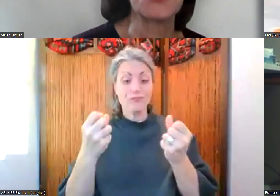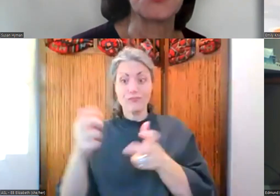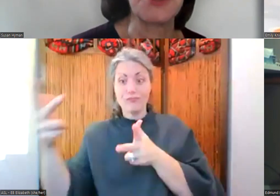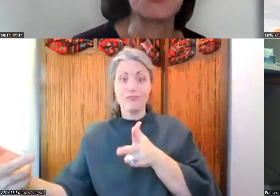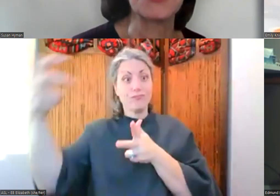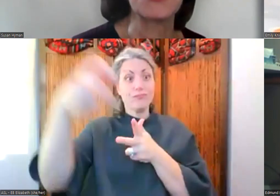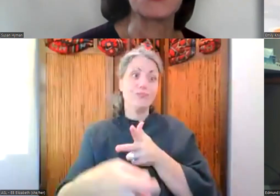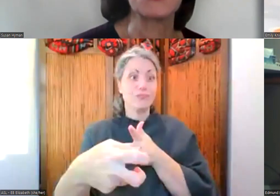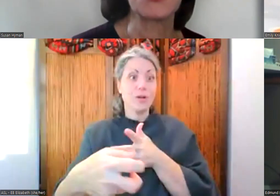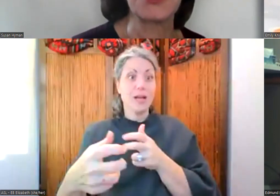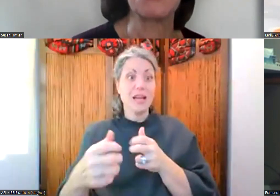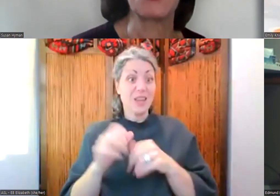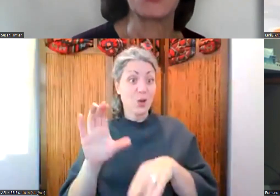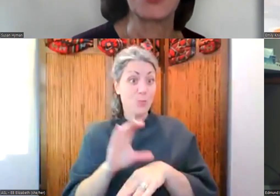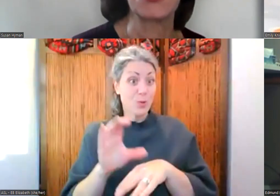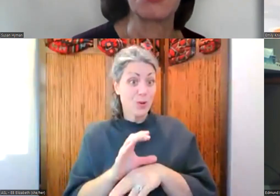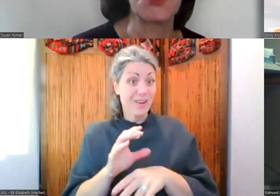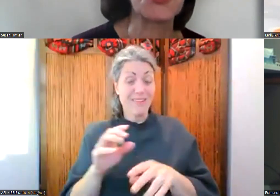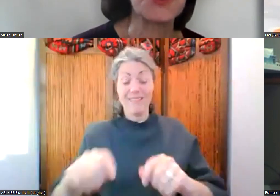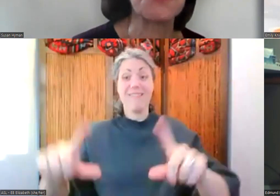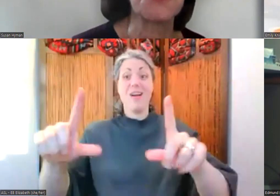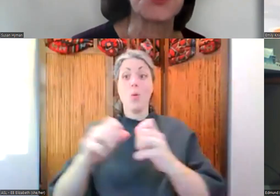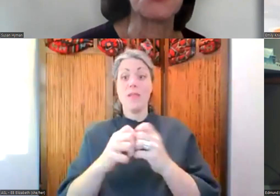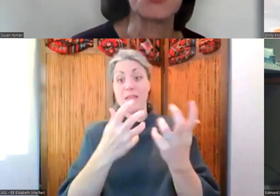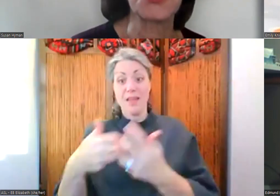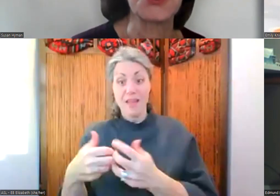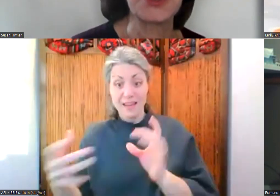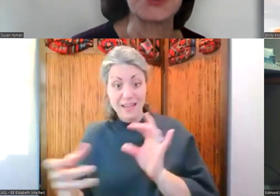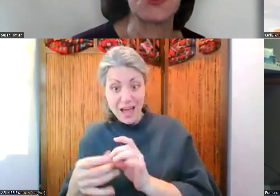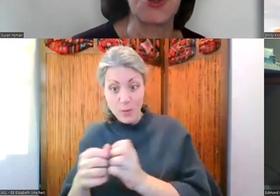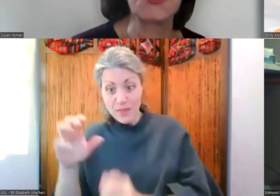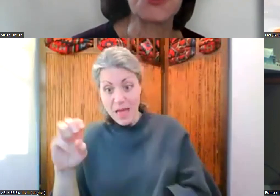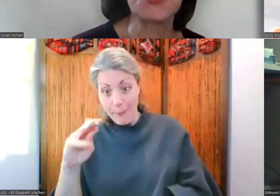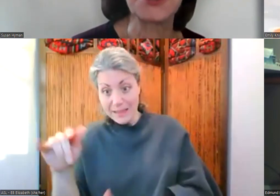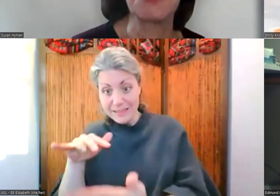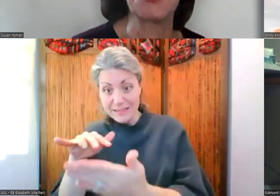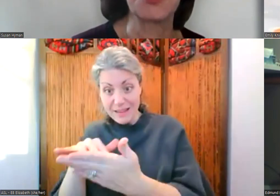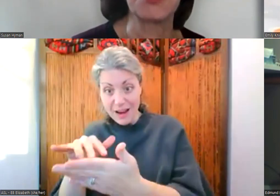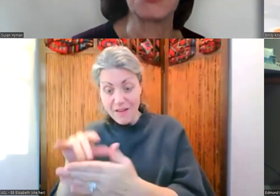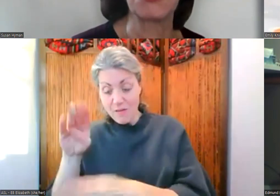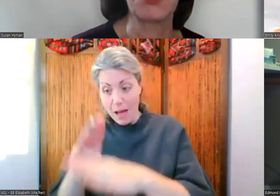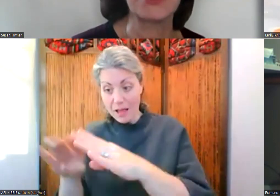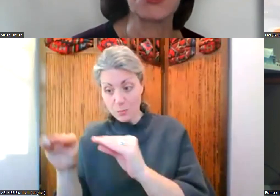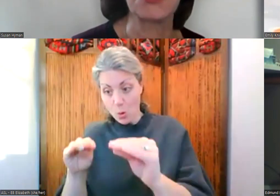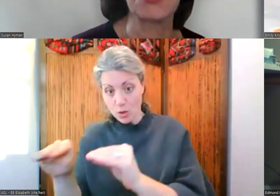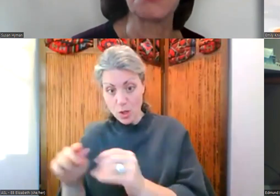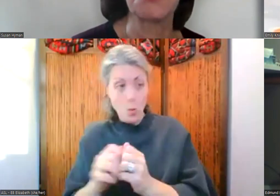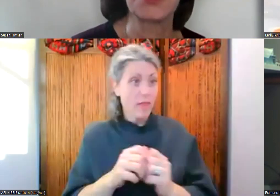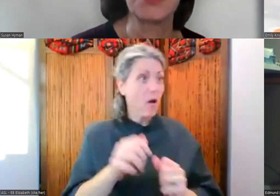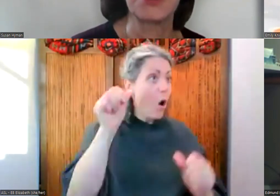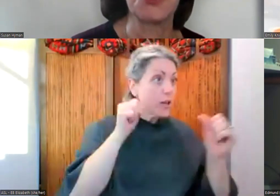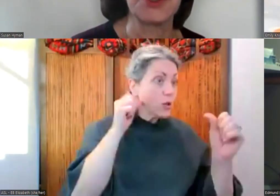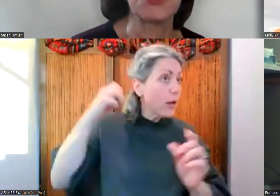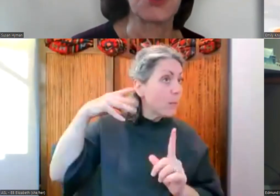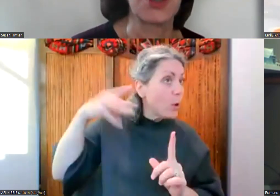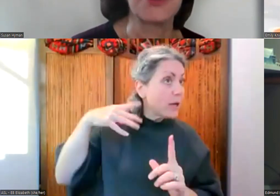up with Emily's studies of biologic motion, with understanding the auditory input and the distractions